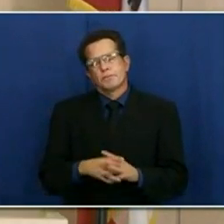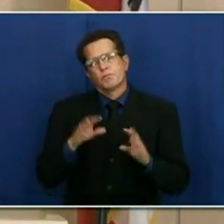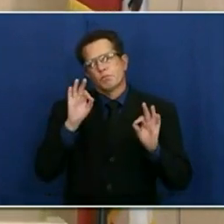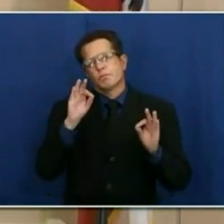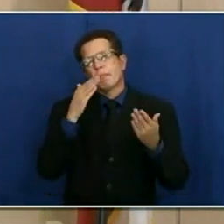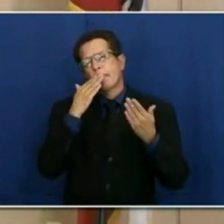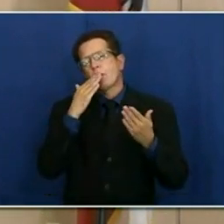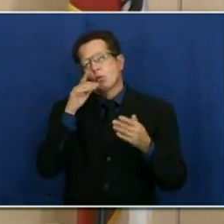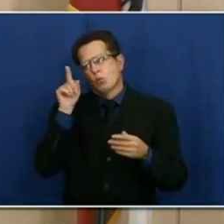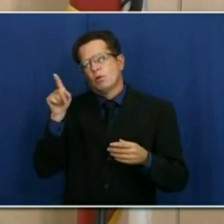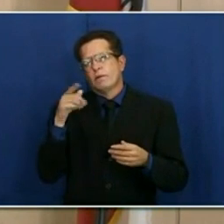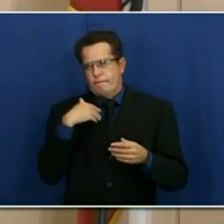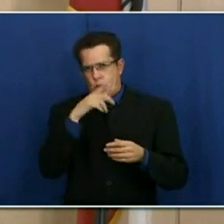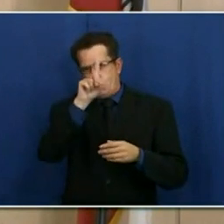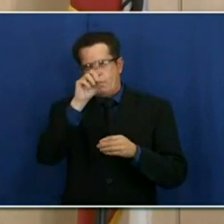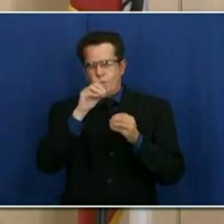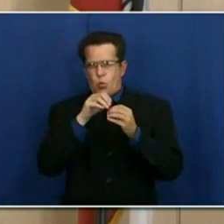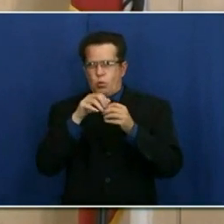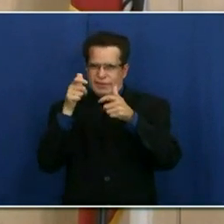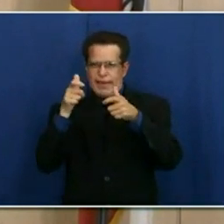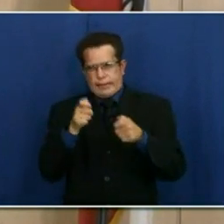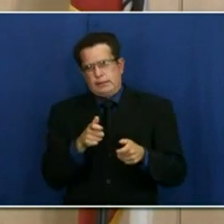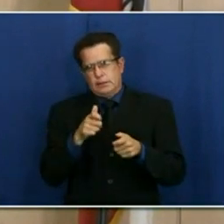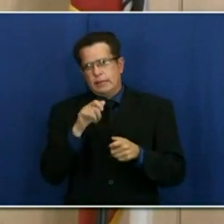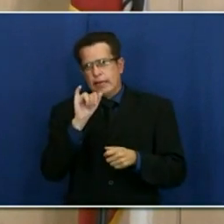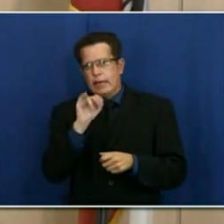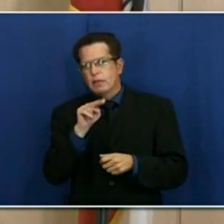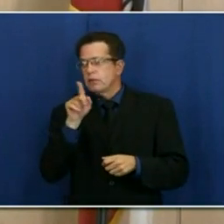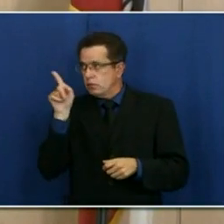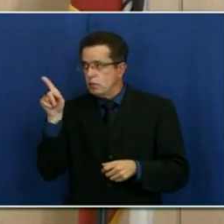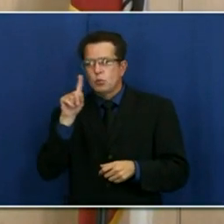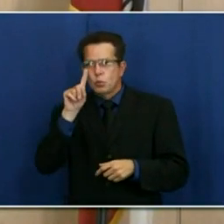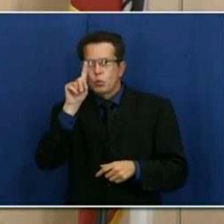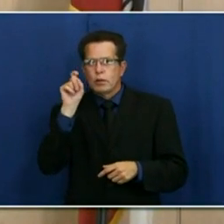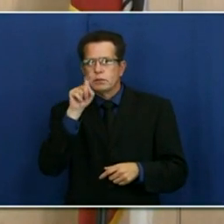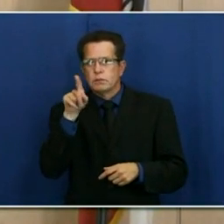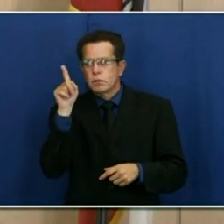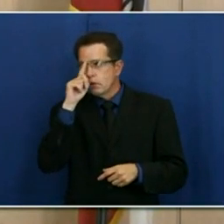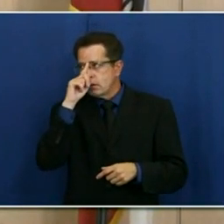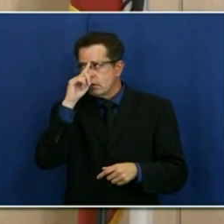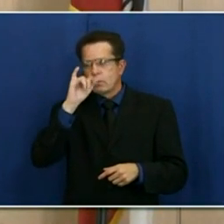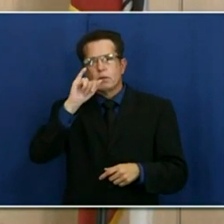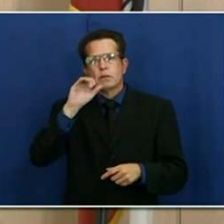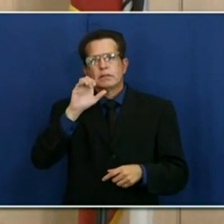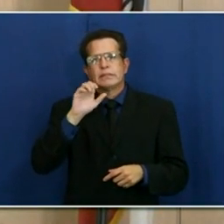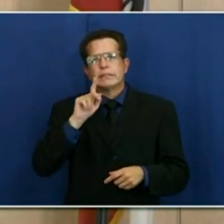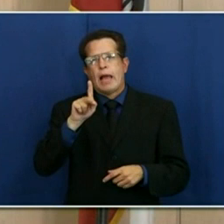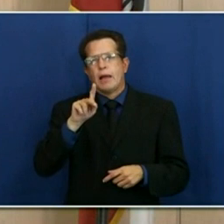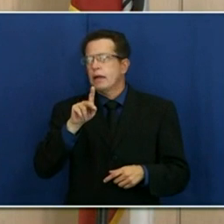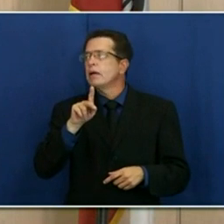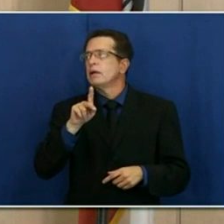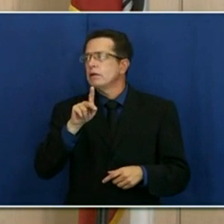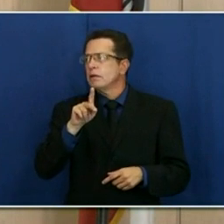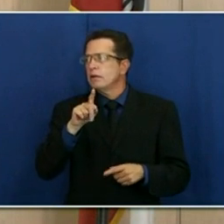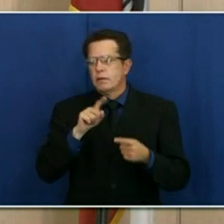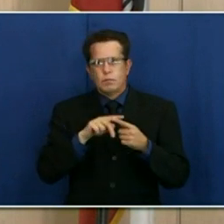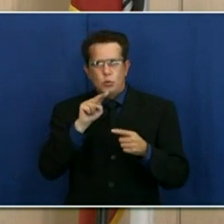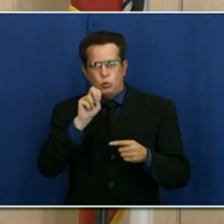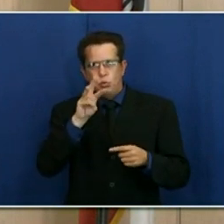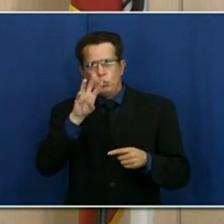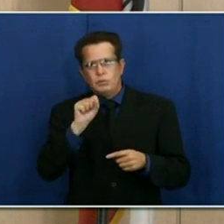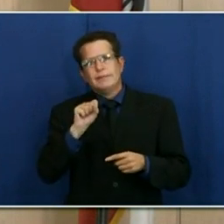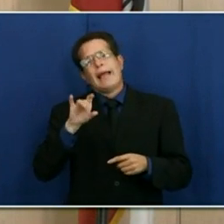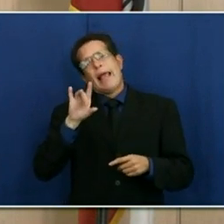Thank you, Dr. Wooten. We have one more text question. It's a couple of questions from Jack Mulmud from News